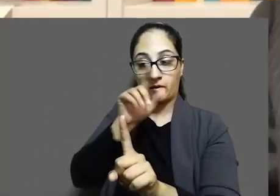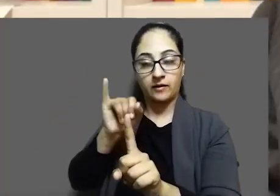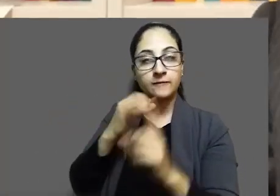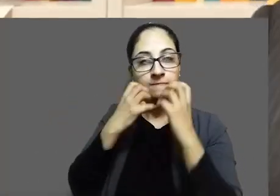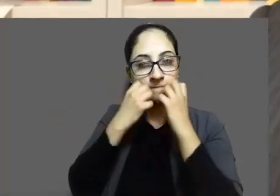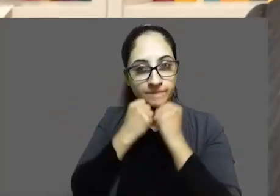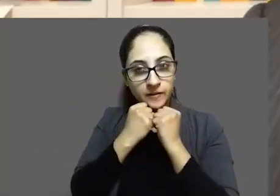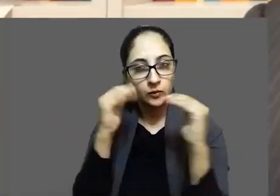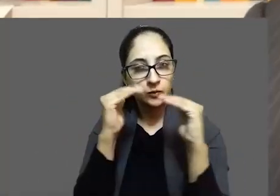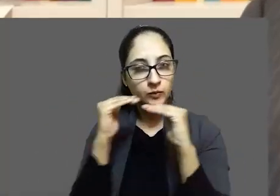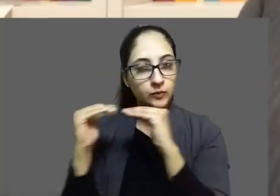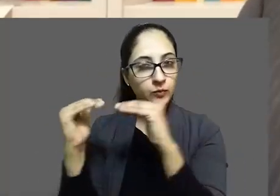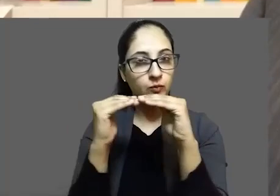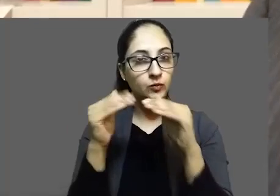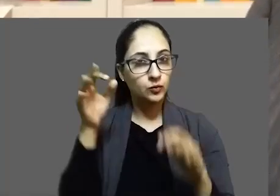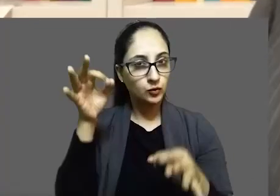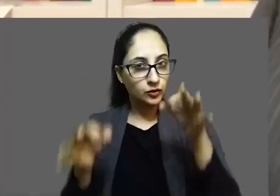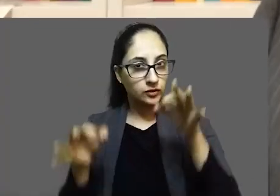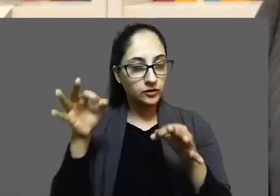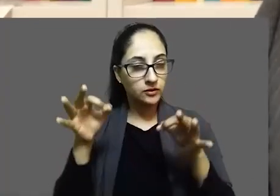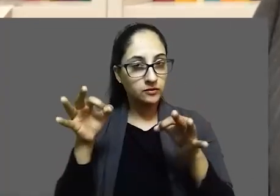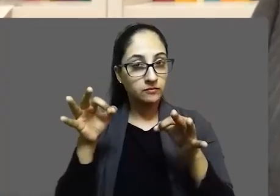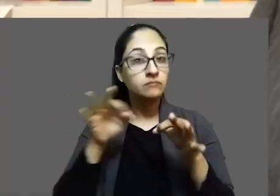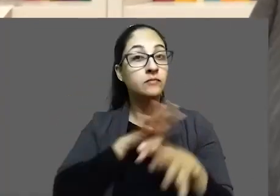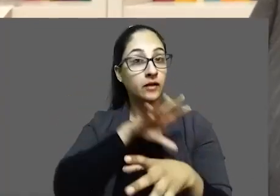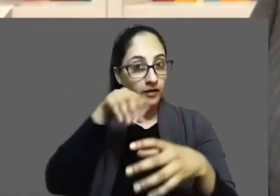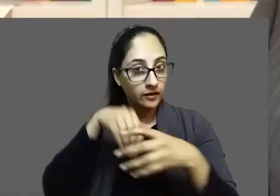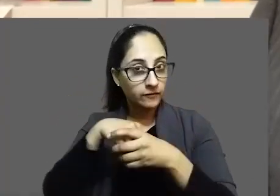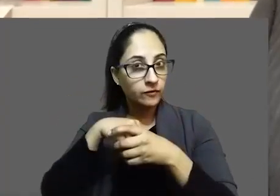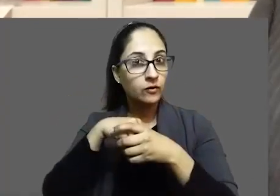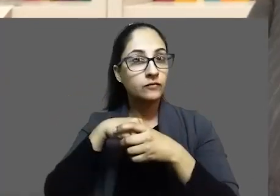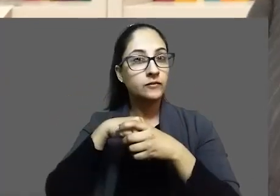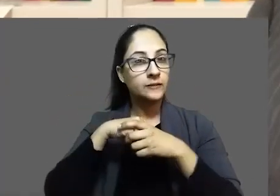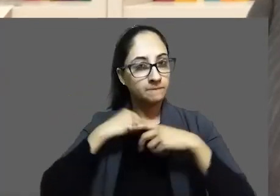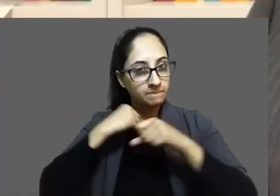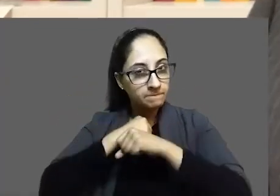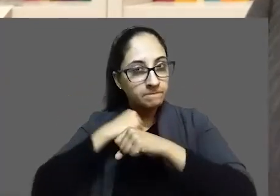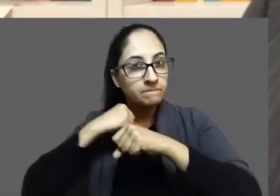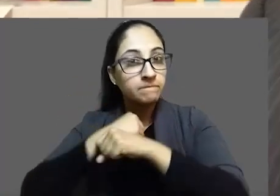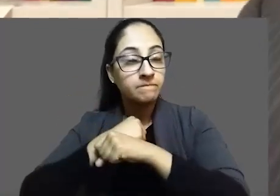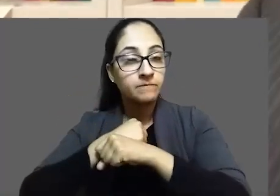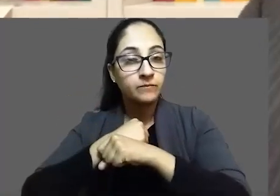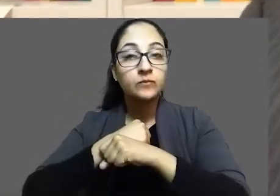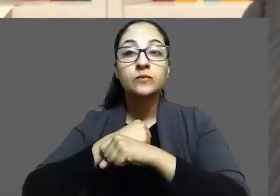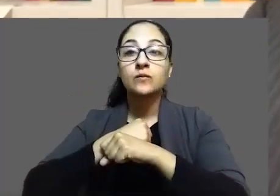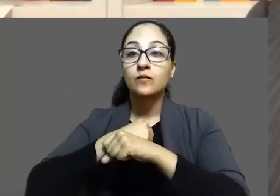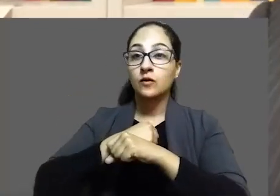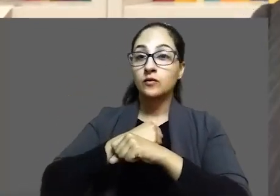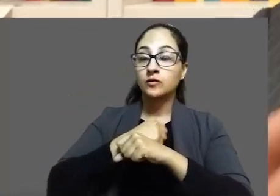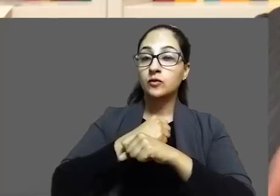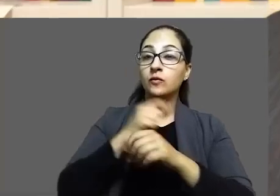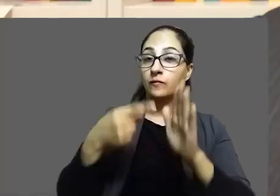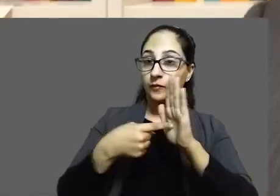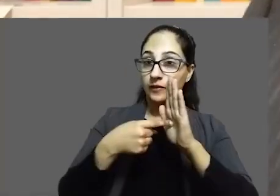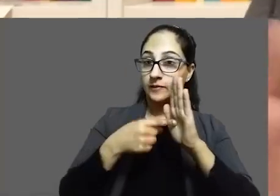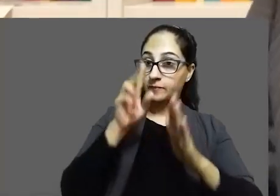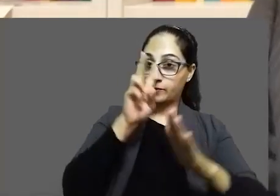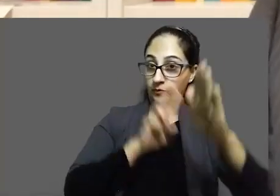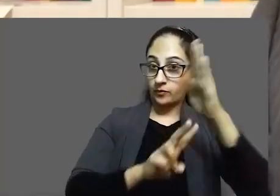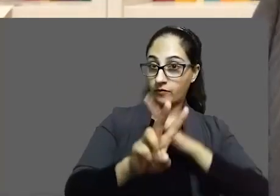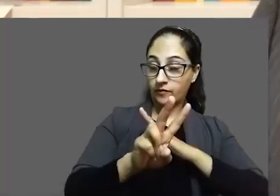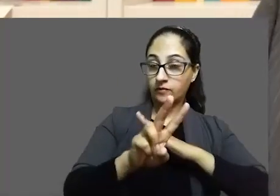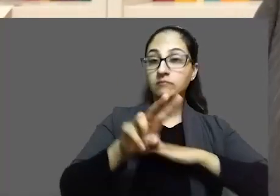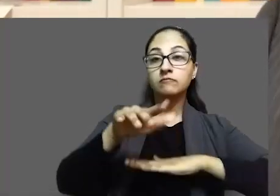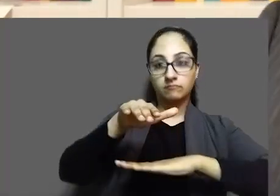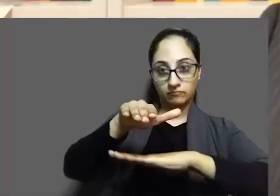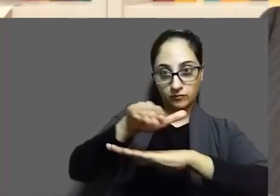of his commitment to justice. You know, so we know that at various battles, the Prophet calls on Imam Ali